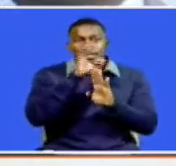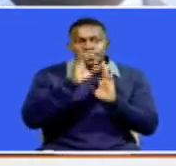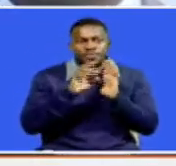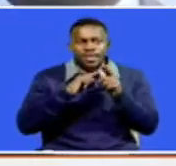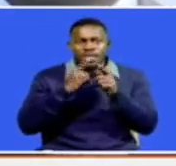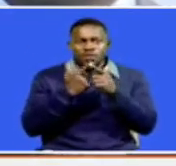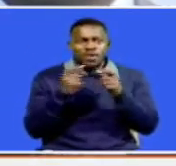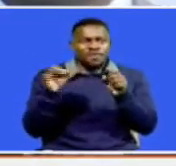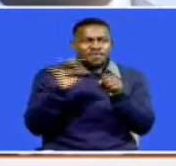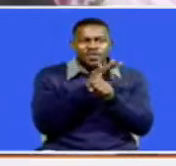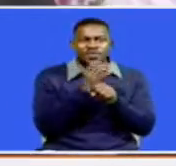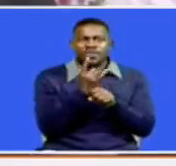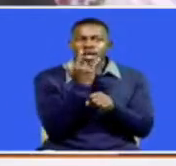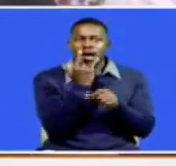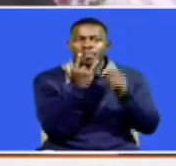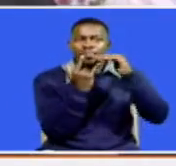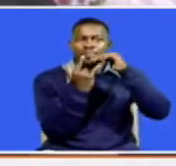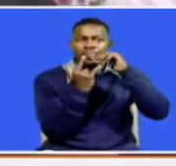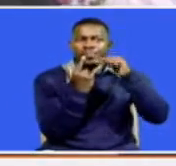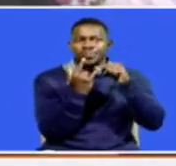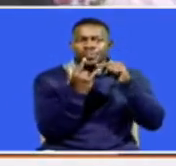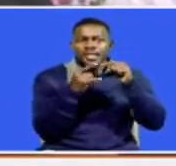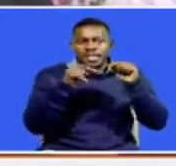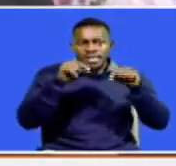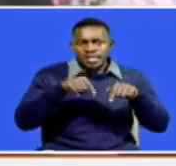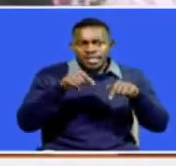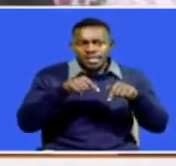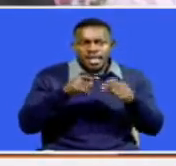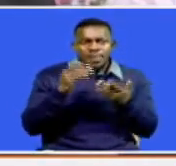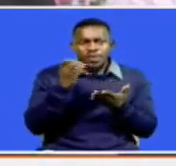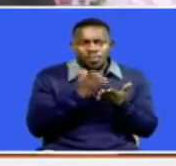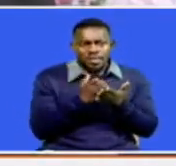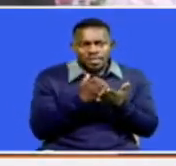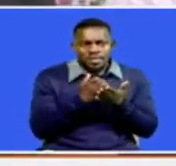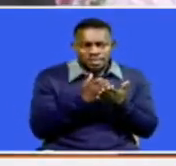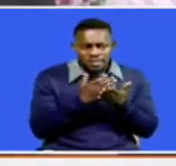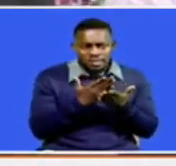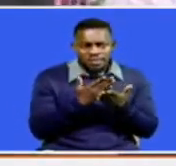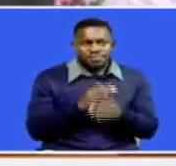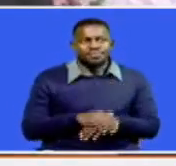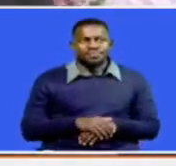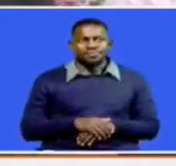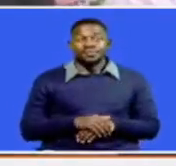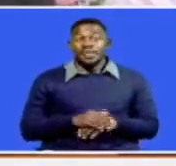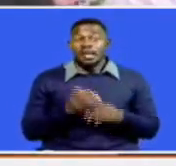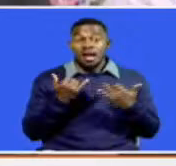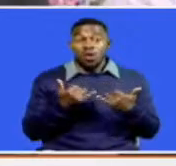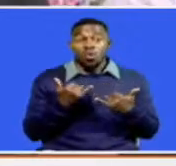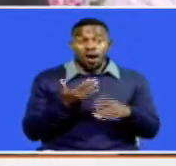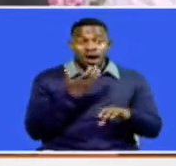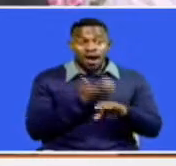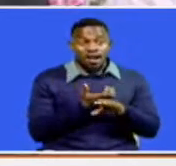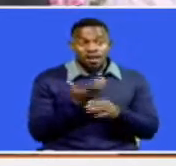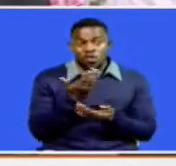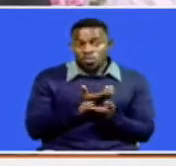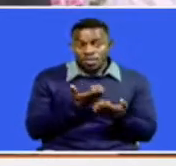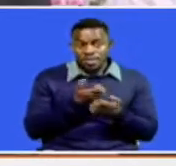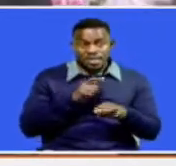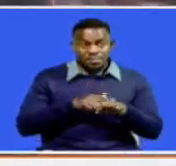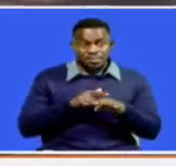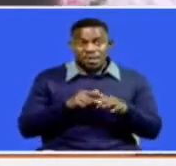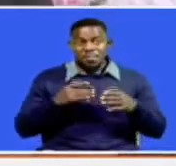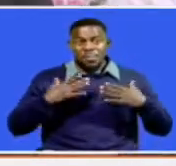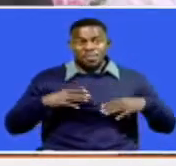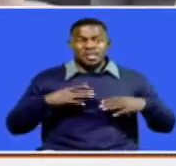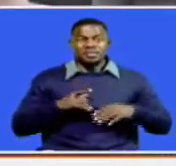training and the industry. It's been really tough, given the fact that the tough economic times, people are kind